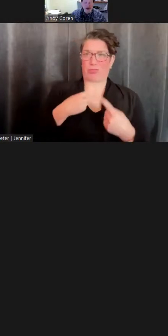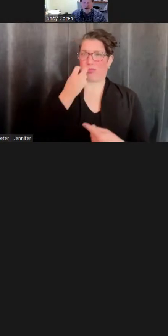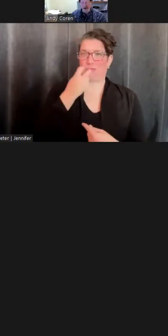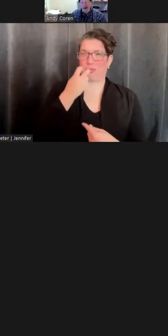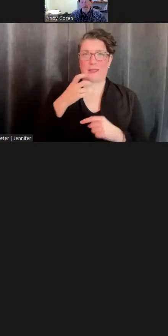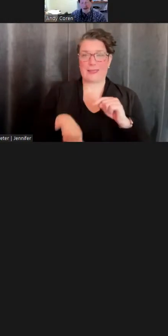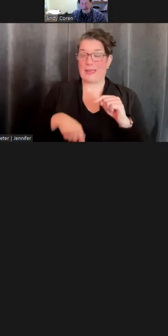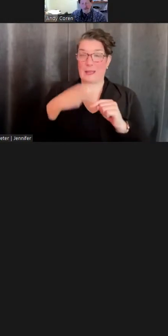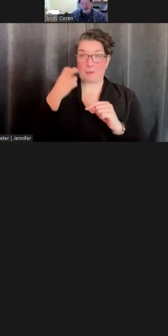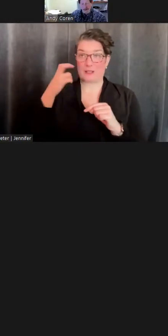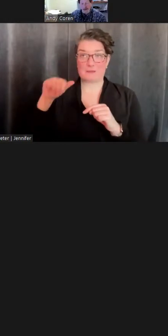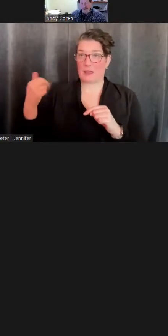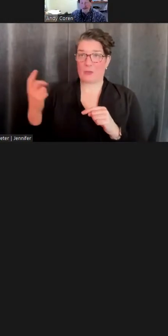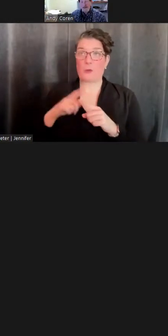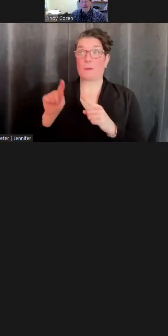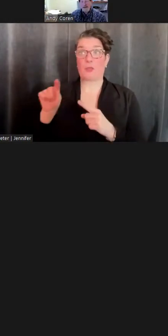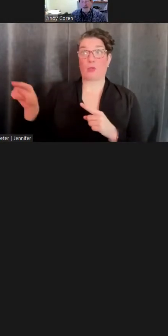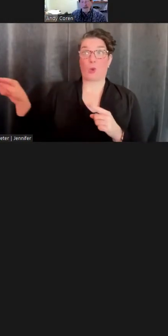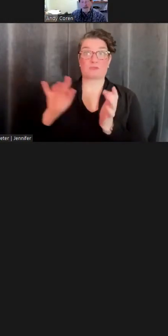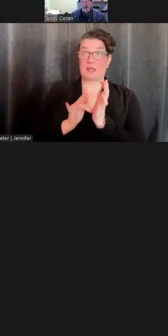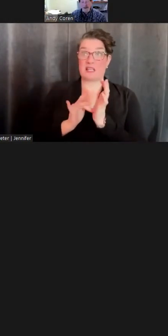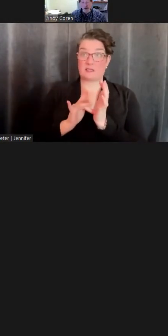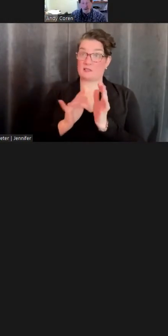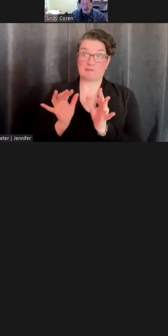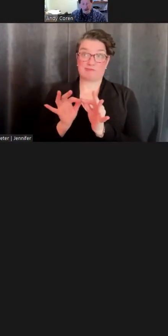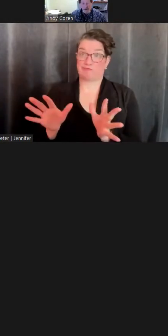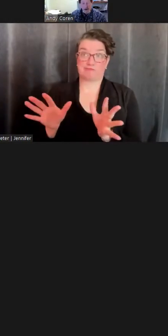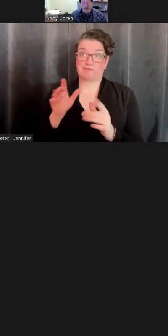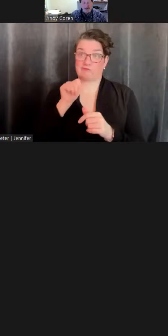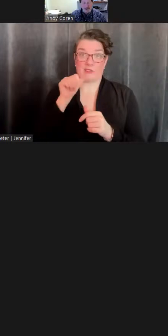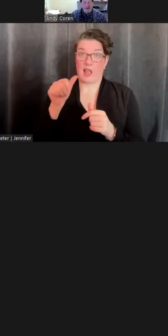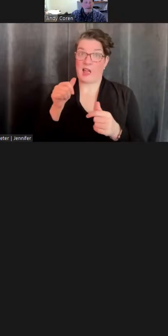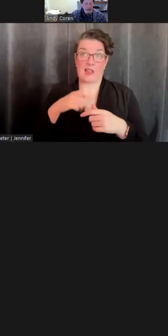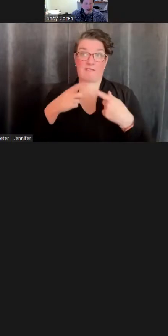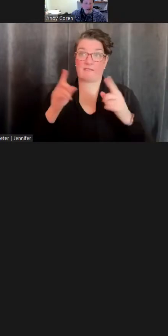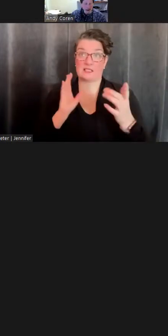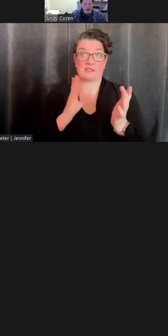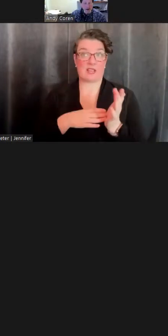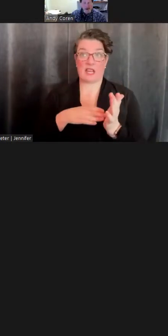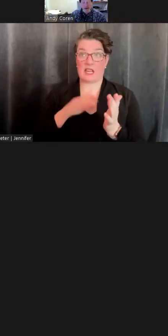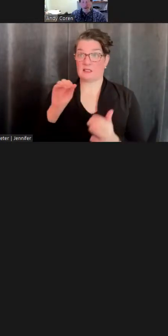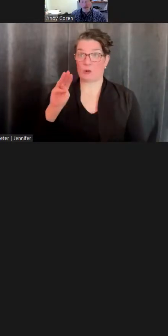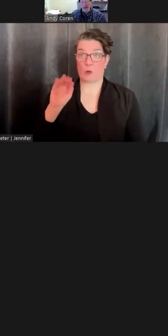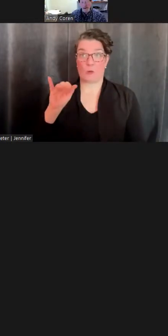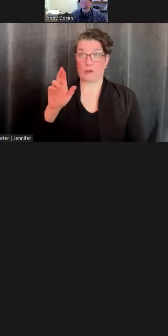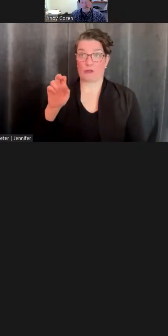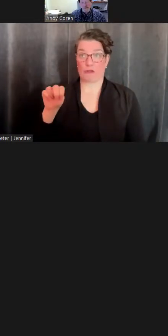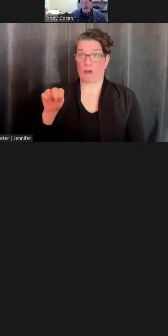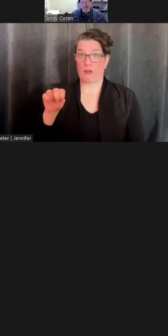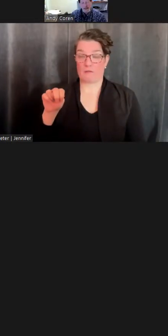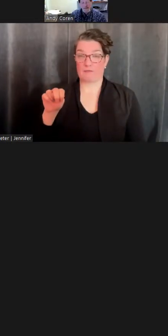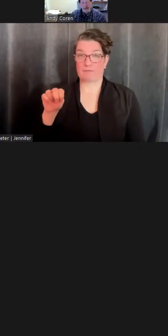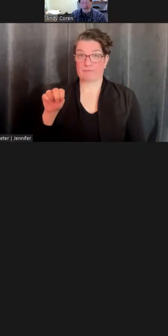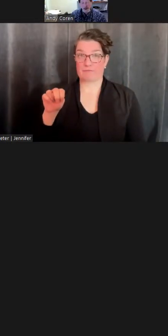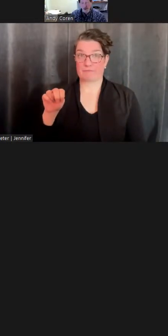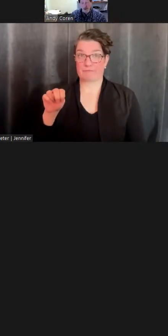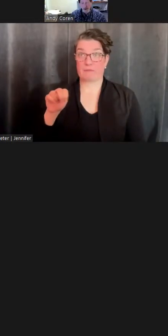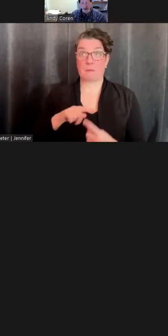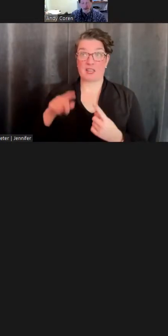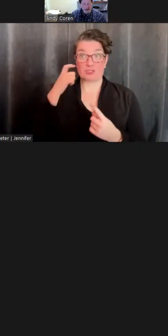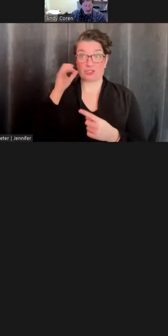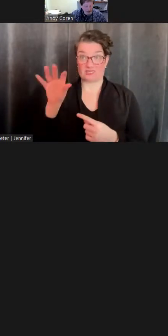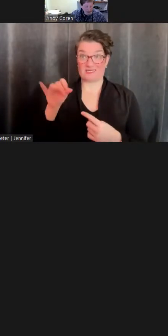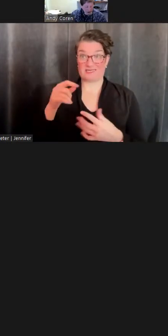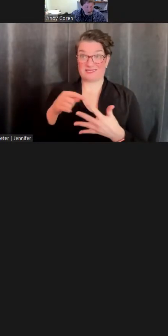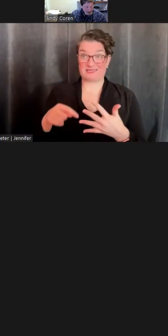no longer effective against the Omicron, whereas the ones I've just mentioned, they're all effective against